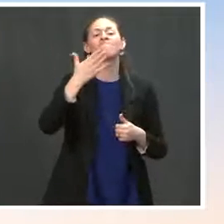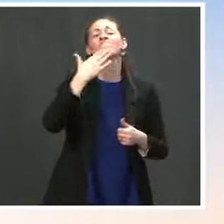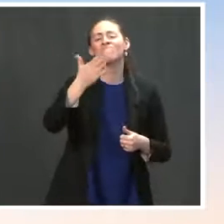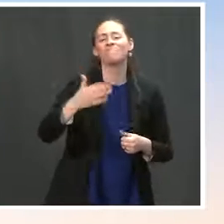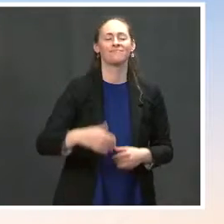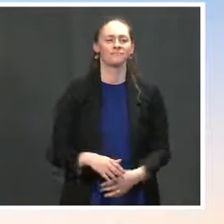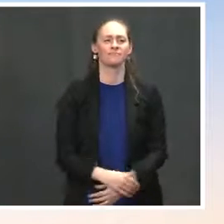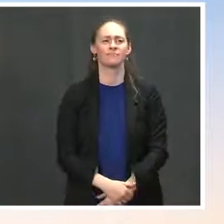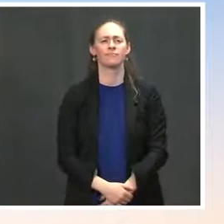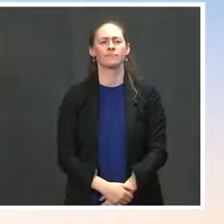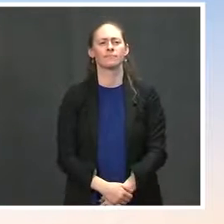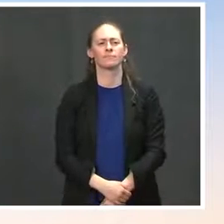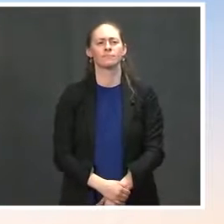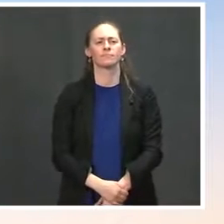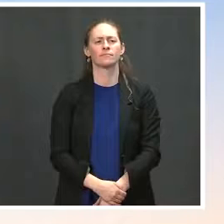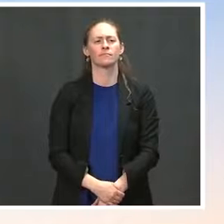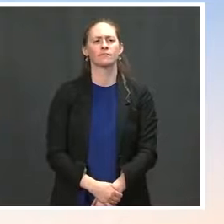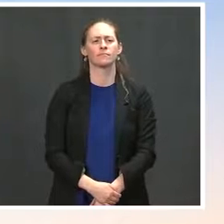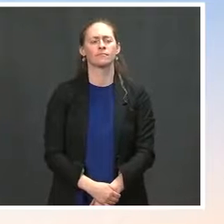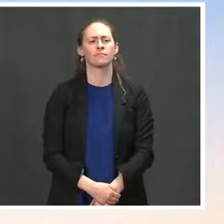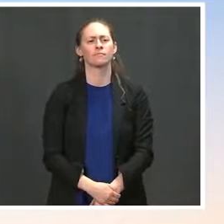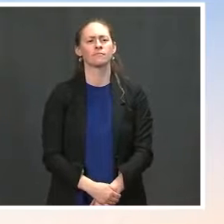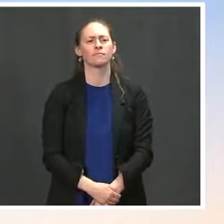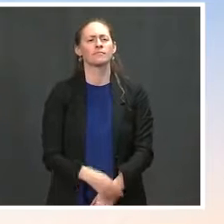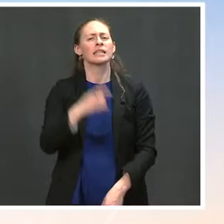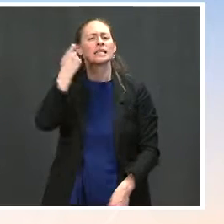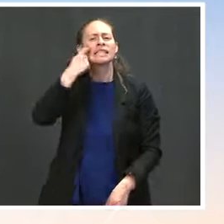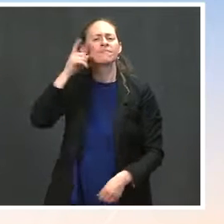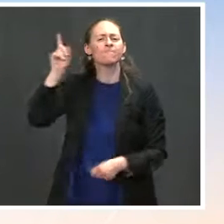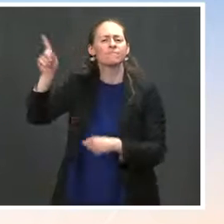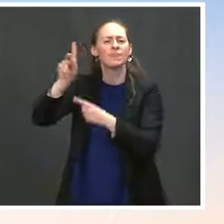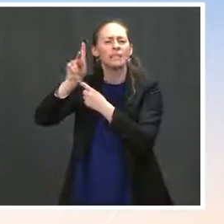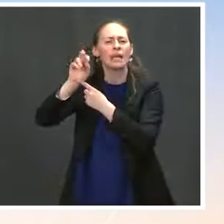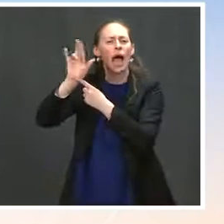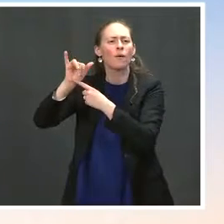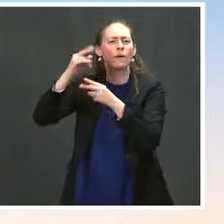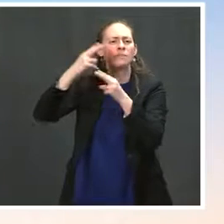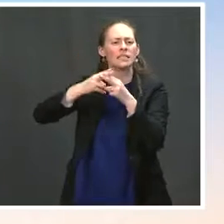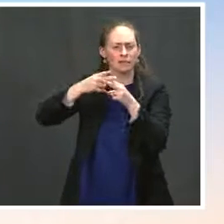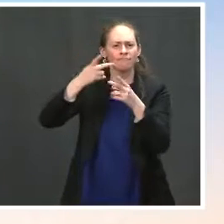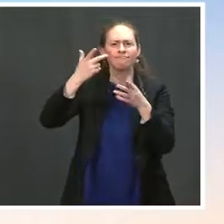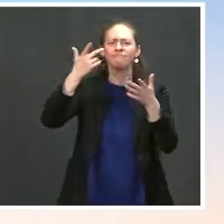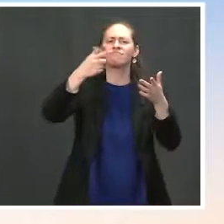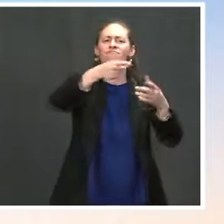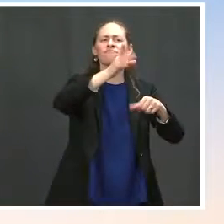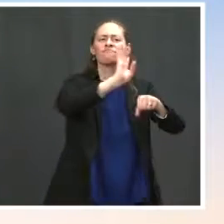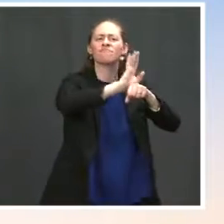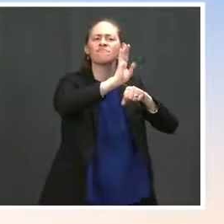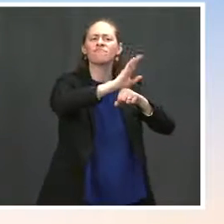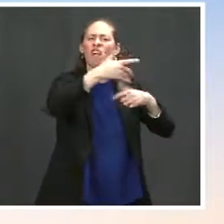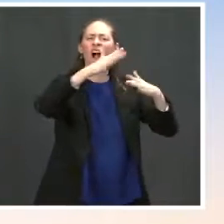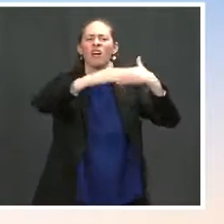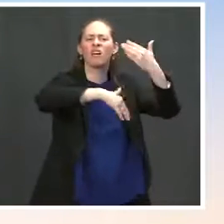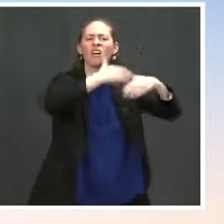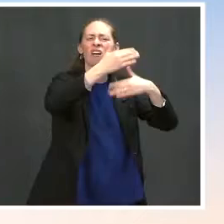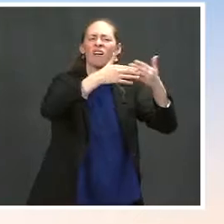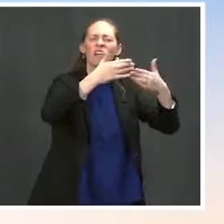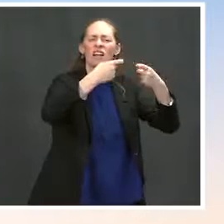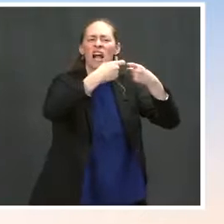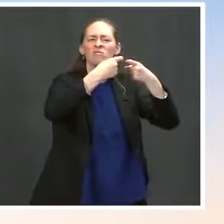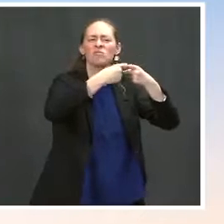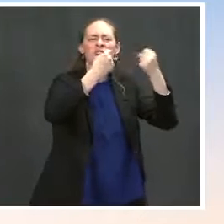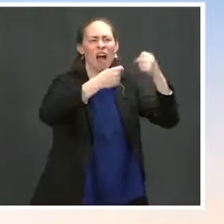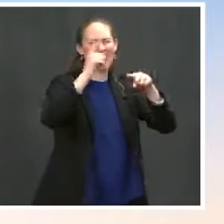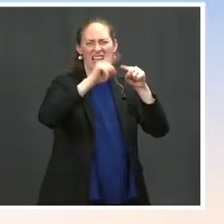and Secretary Kerry mentioned, Yeah. the fact that the market is already heading towards electric vehicles. There's no turning back from that. It's an unstoppable